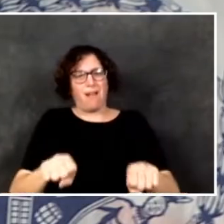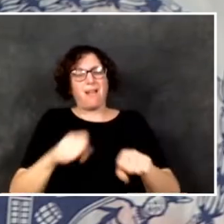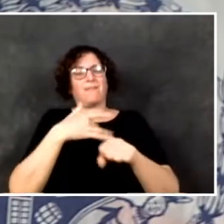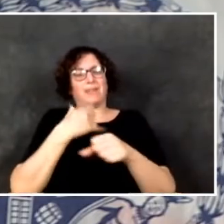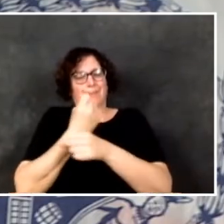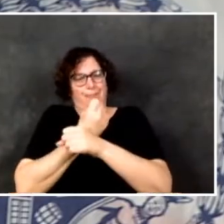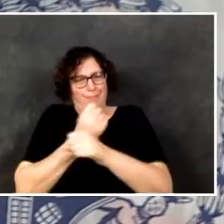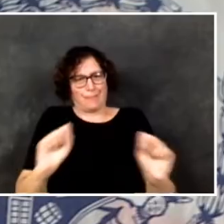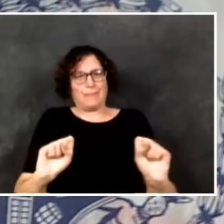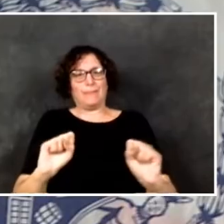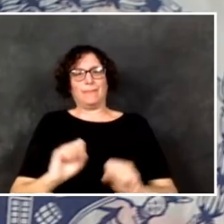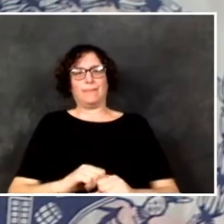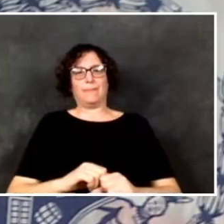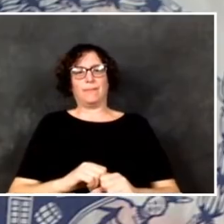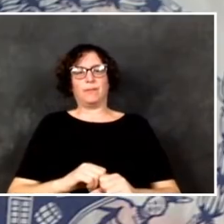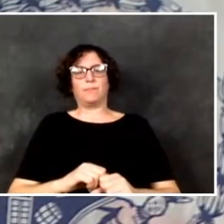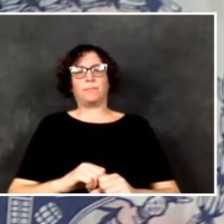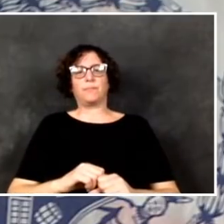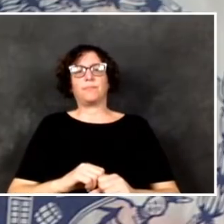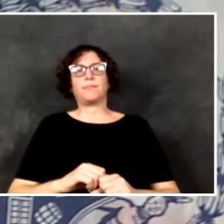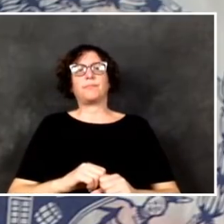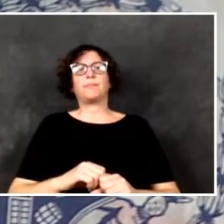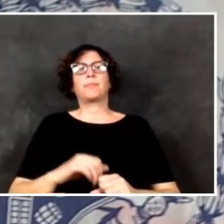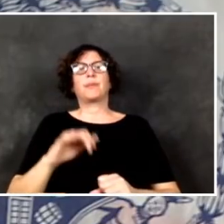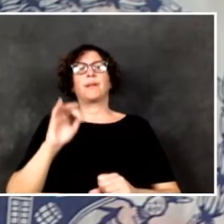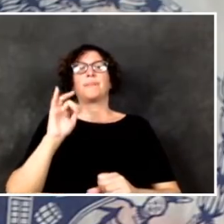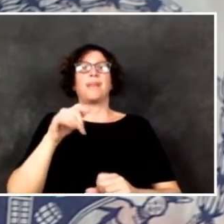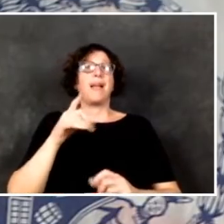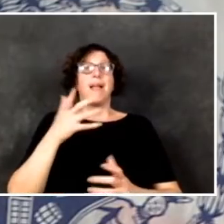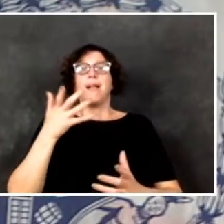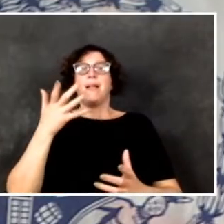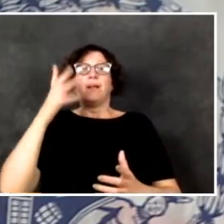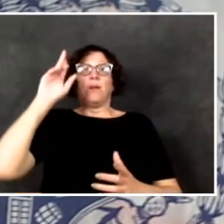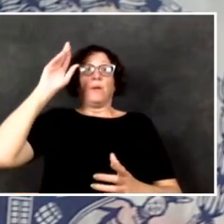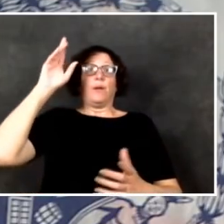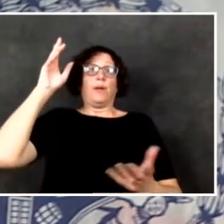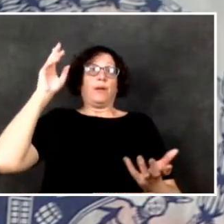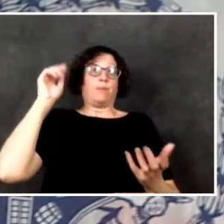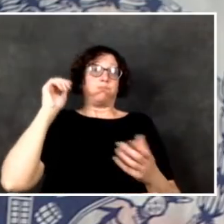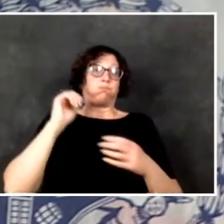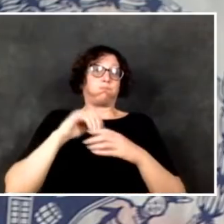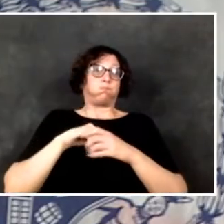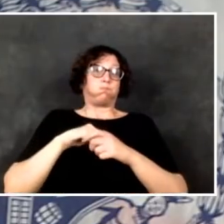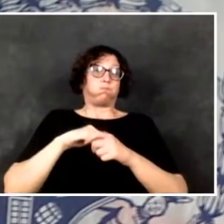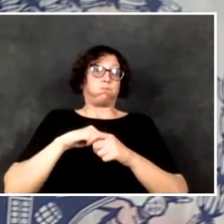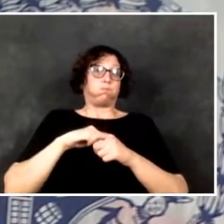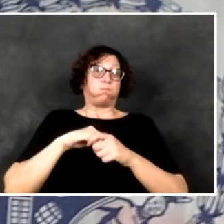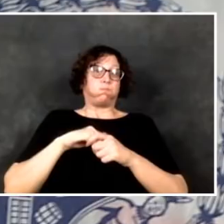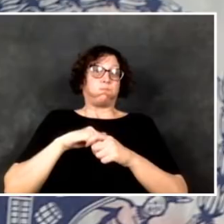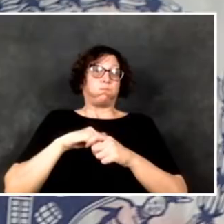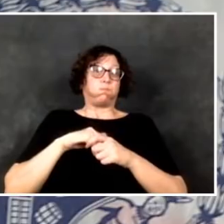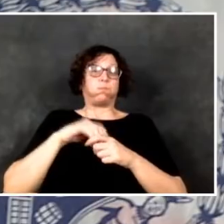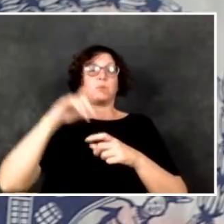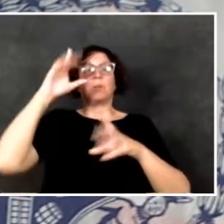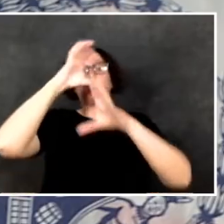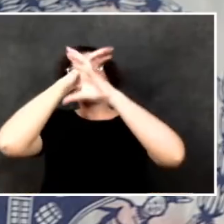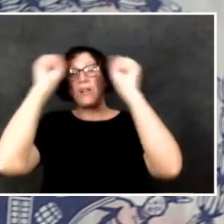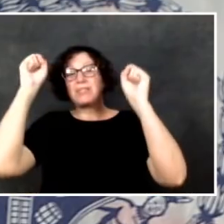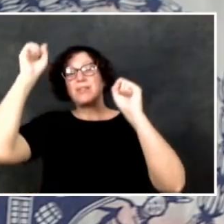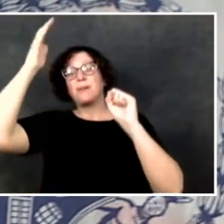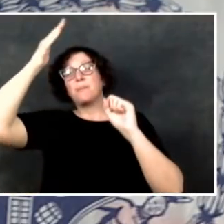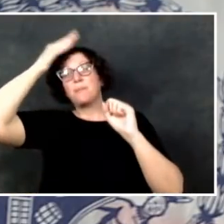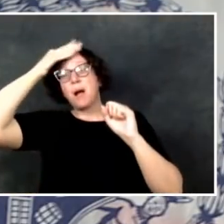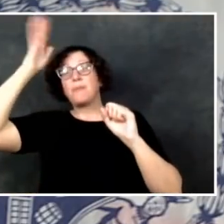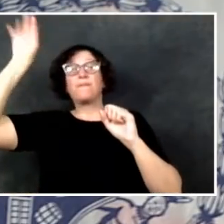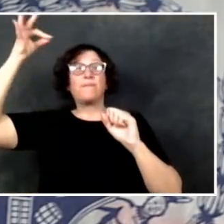has exacerbated this health crisis and exacerbated the disparities because there's a lot of people who have been so fearful they haven't even